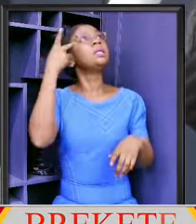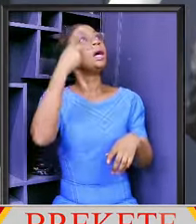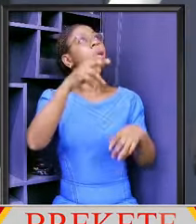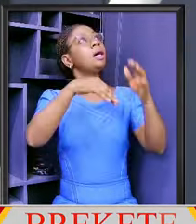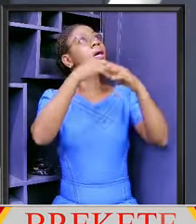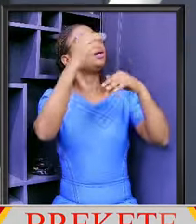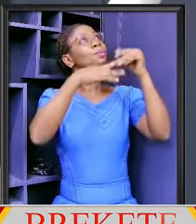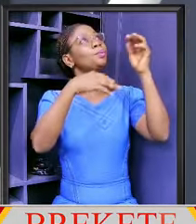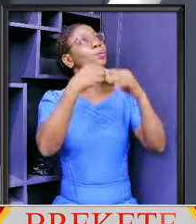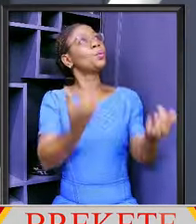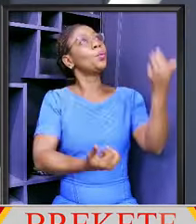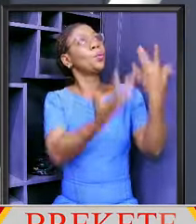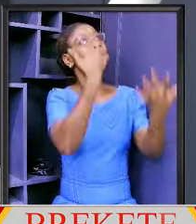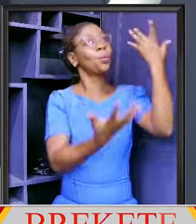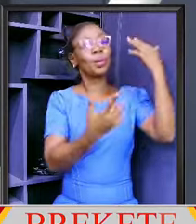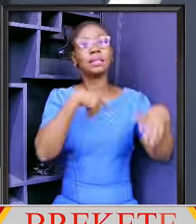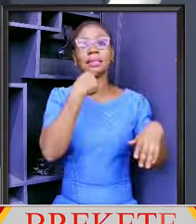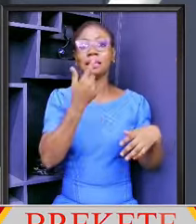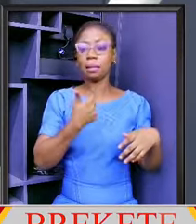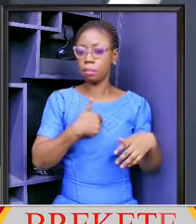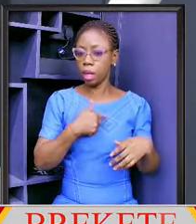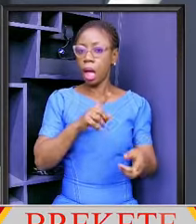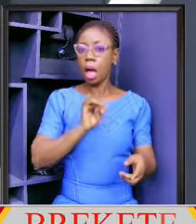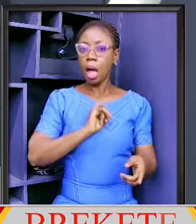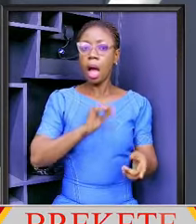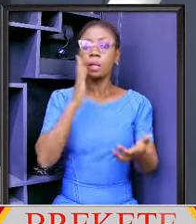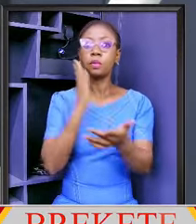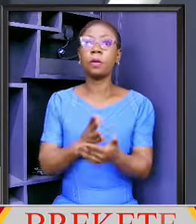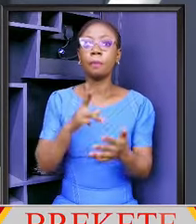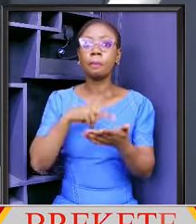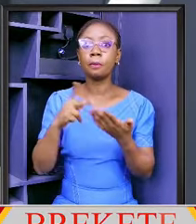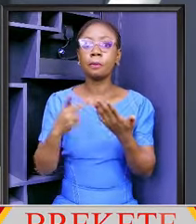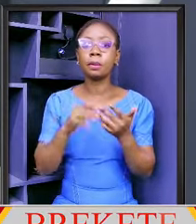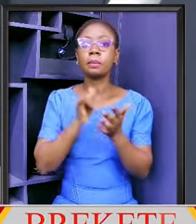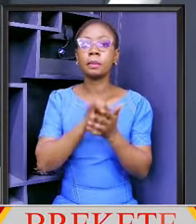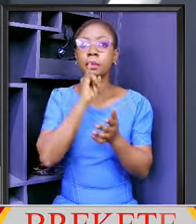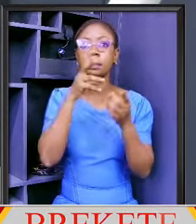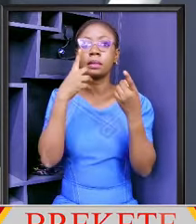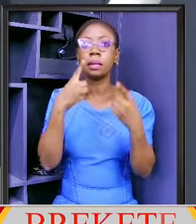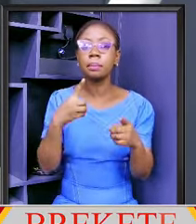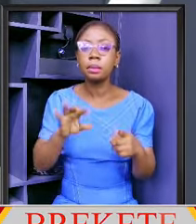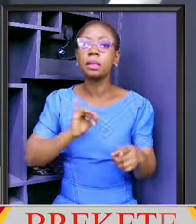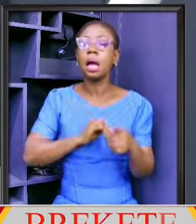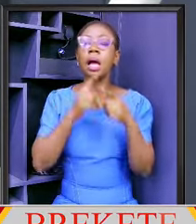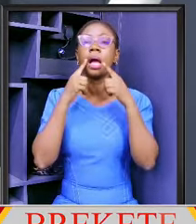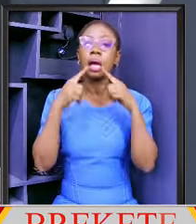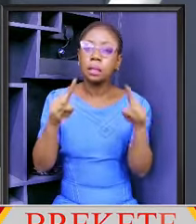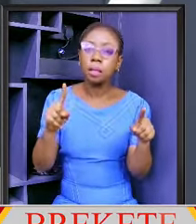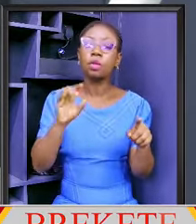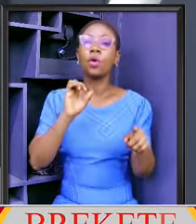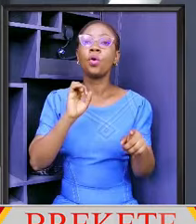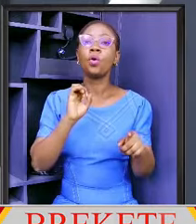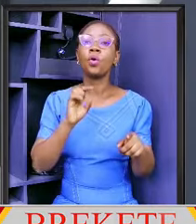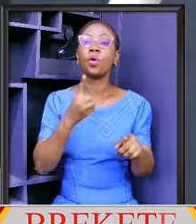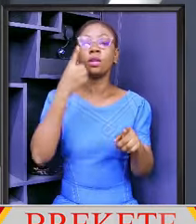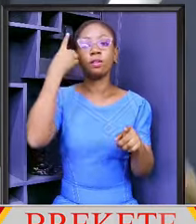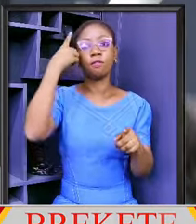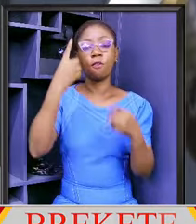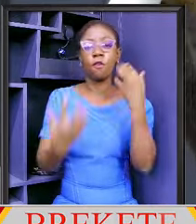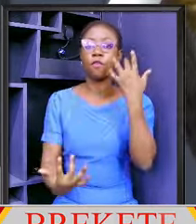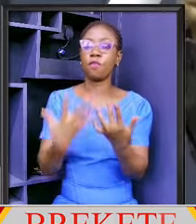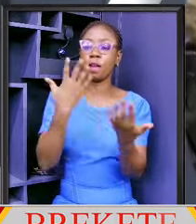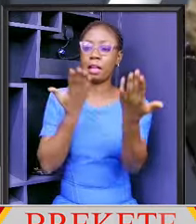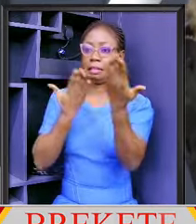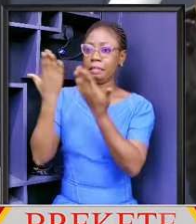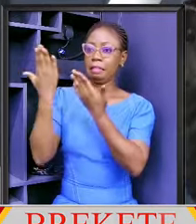catch fire. He tell me, I go stop program where they go on live, I announce. Only for fire service director or